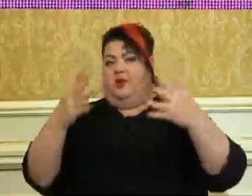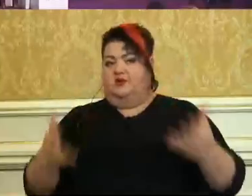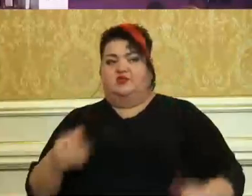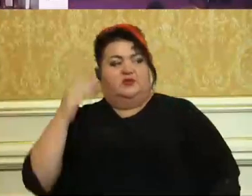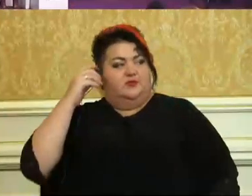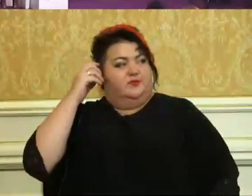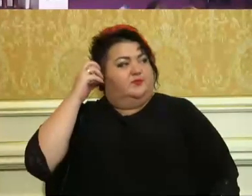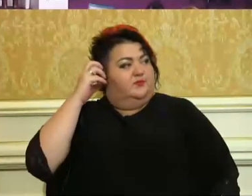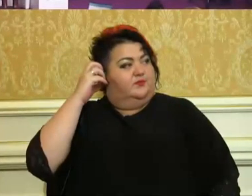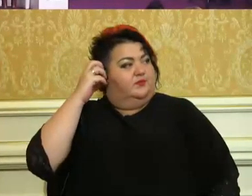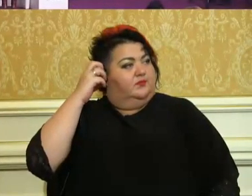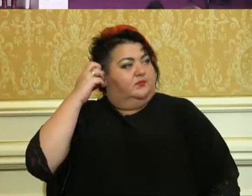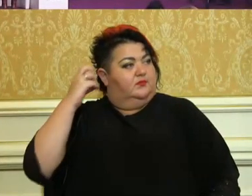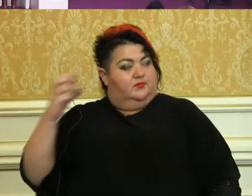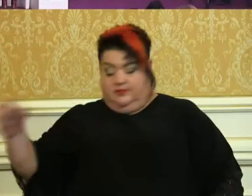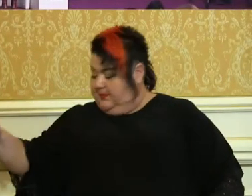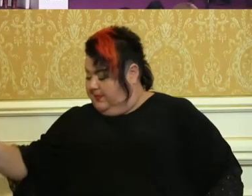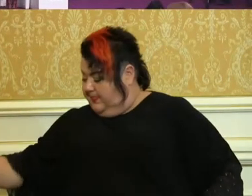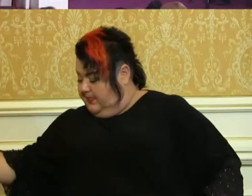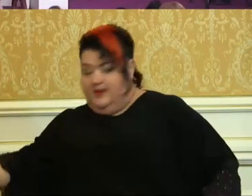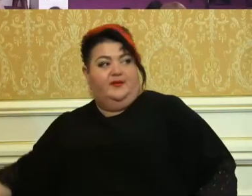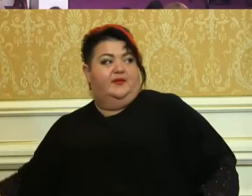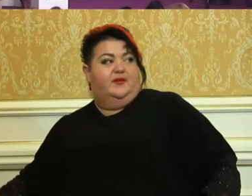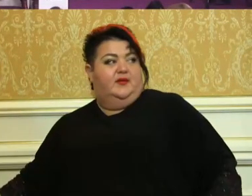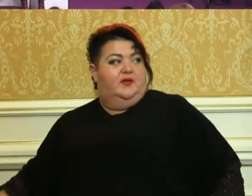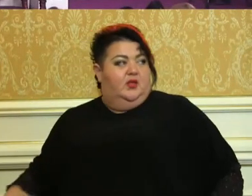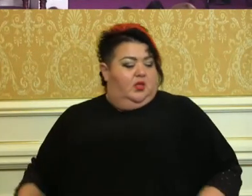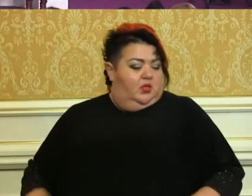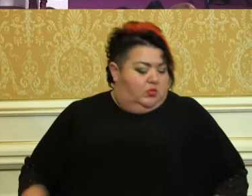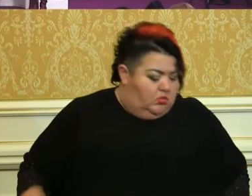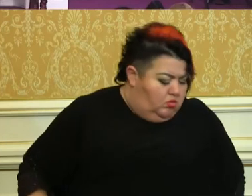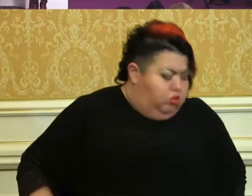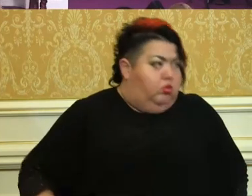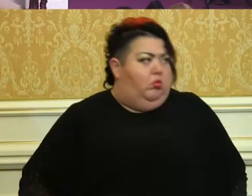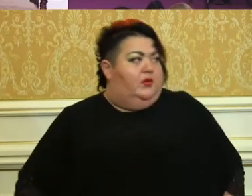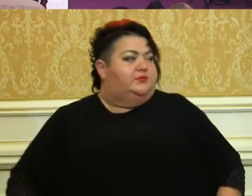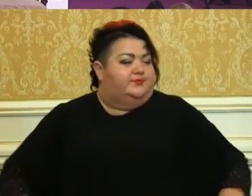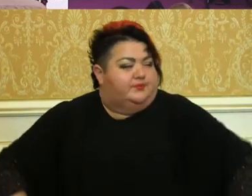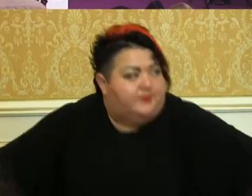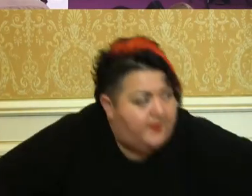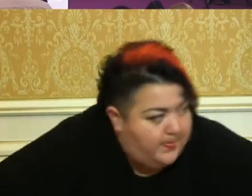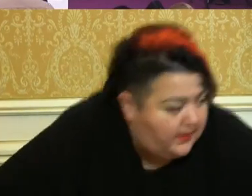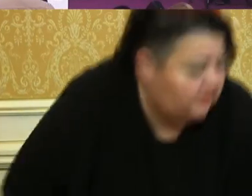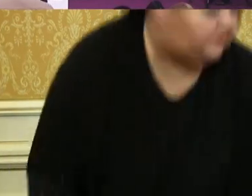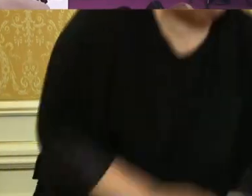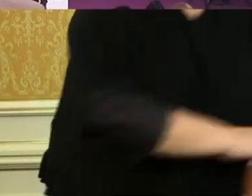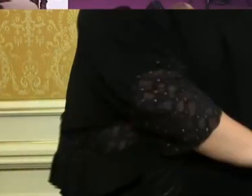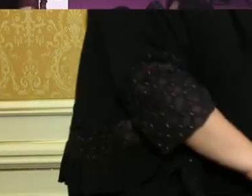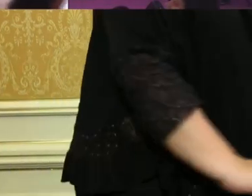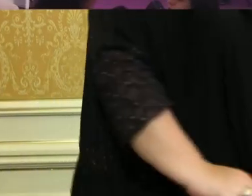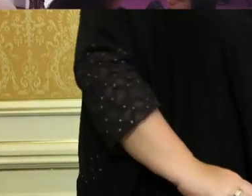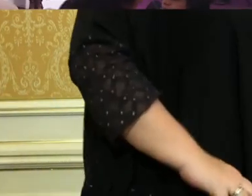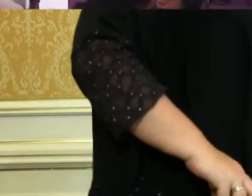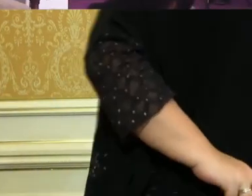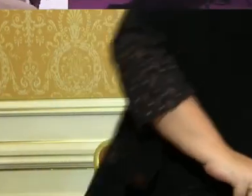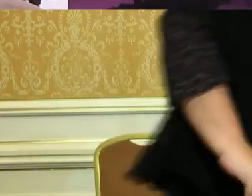next time. Thank you, thank you. Thank you, speakers, and we ask you to take pictures, family